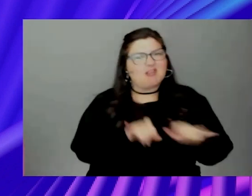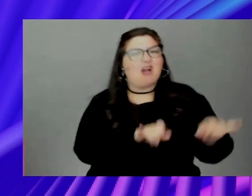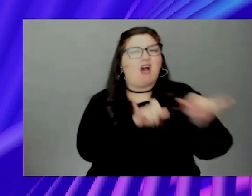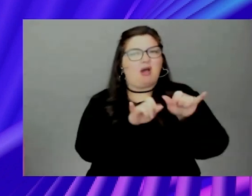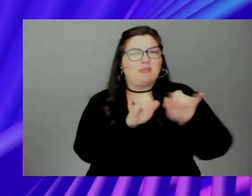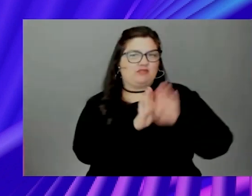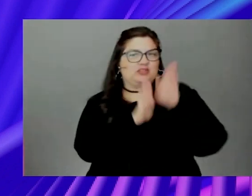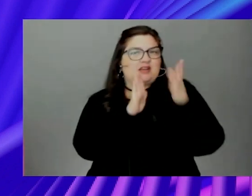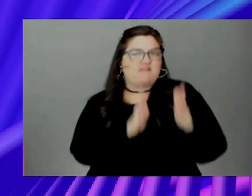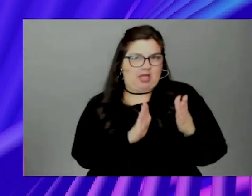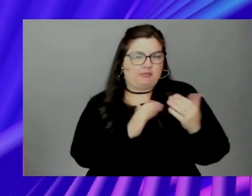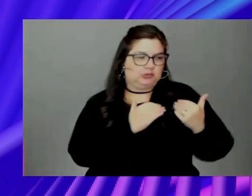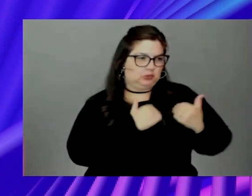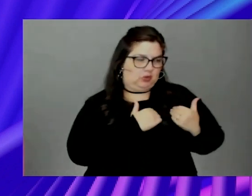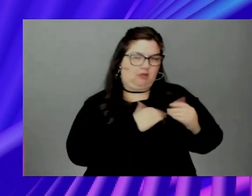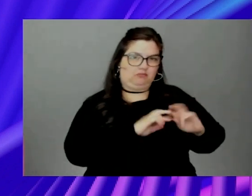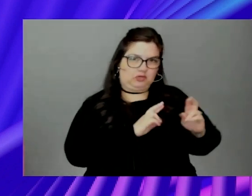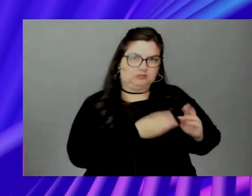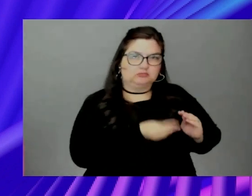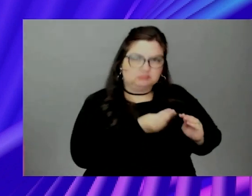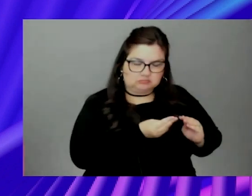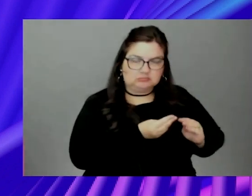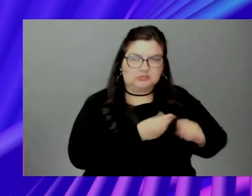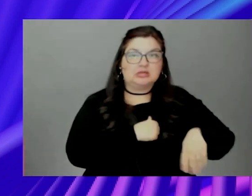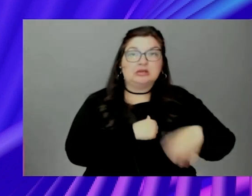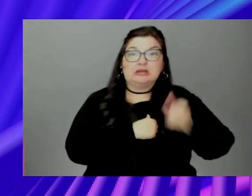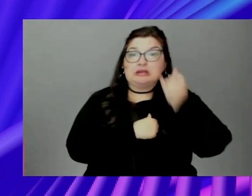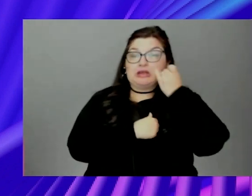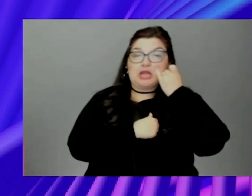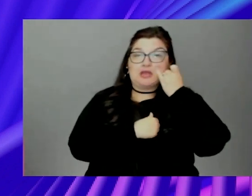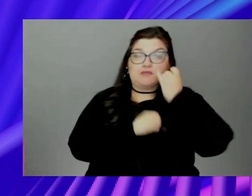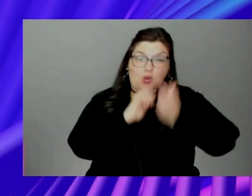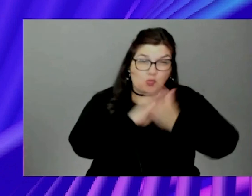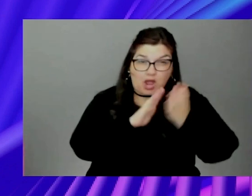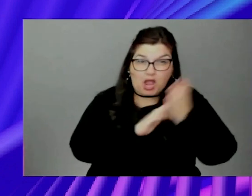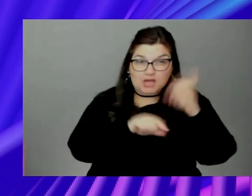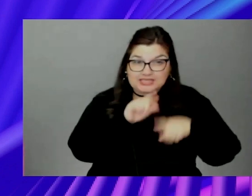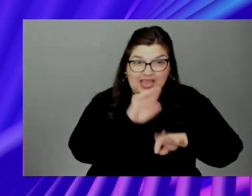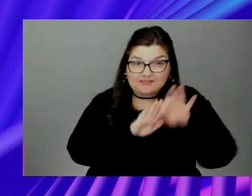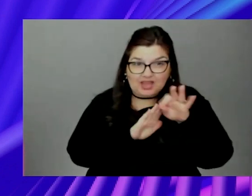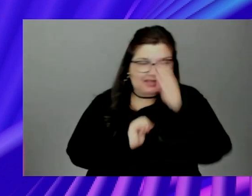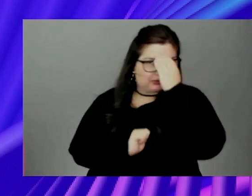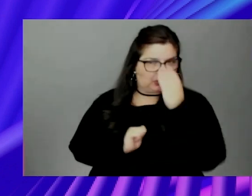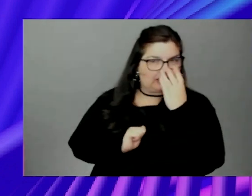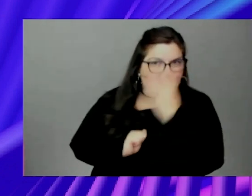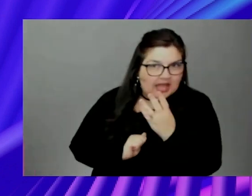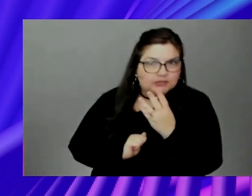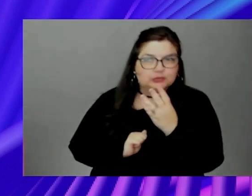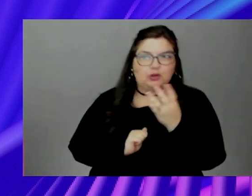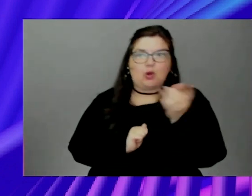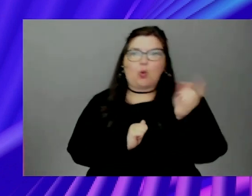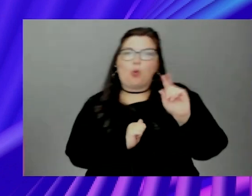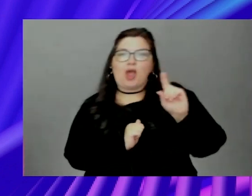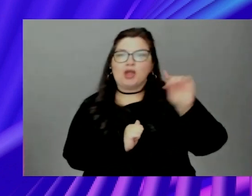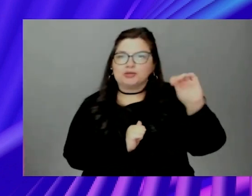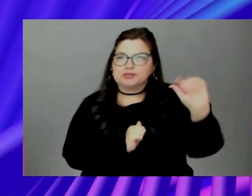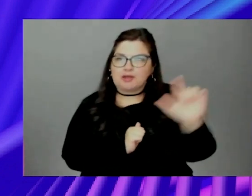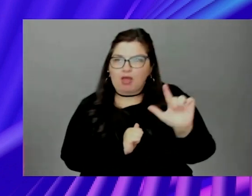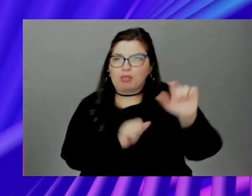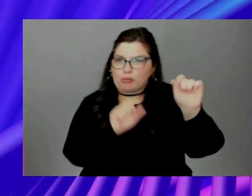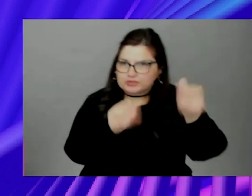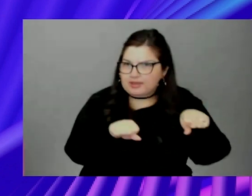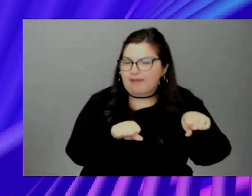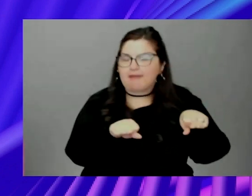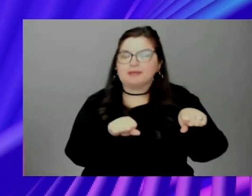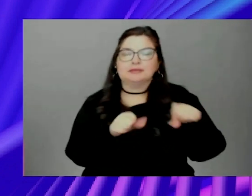have. If it doesn't find it when it runs, it'll let you know and say where to download those. In particular, if